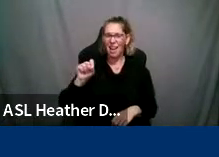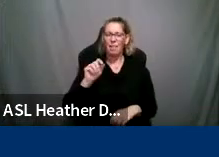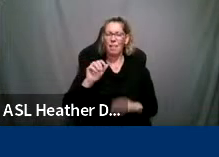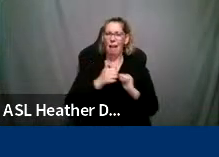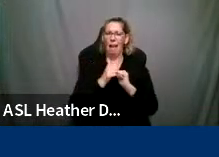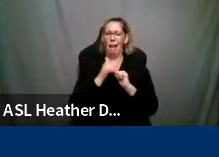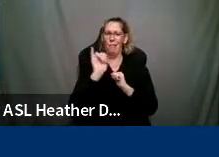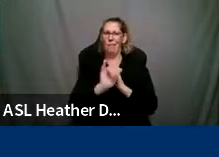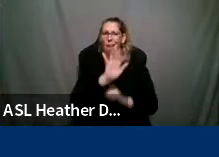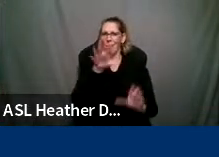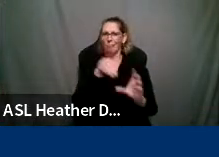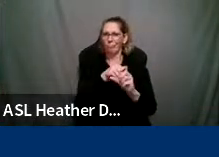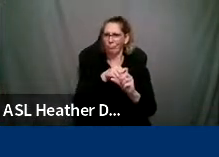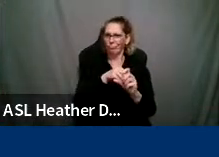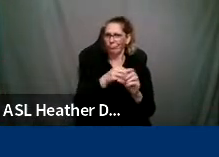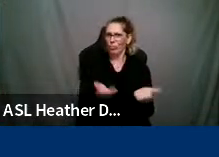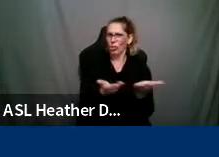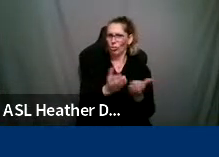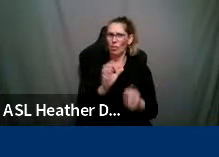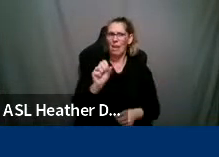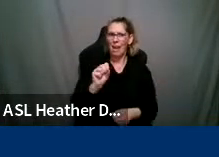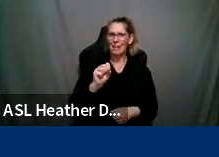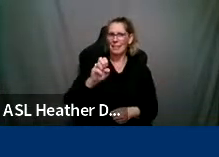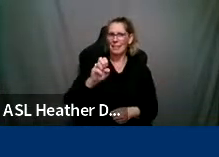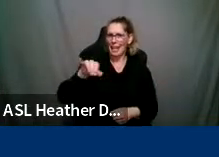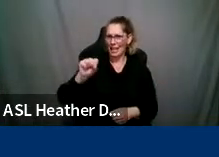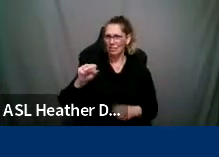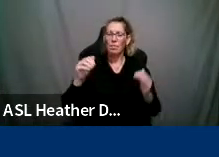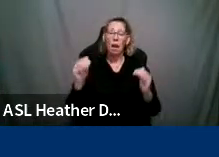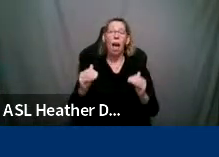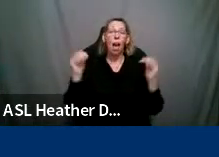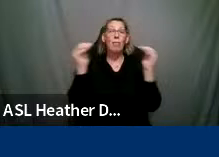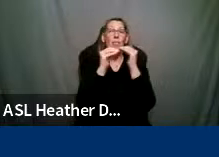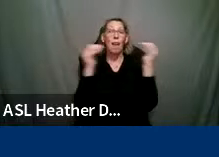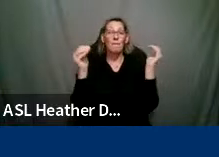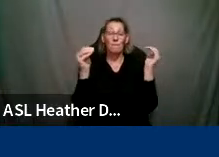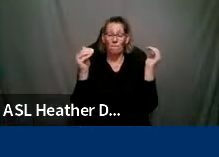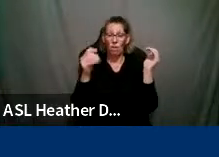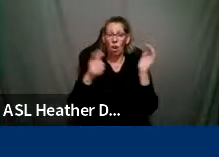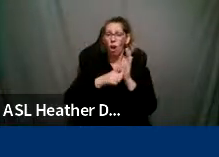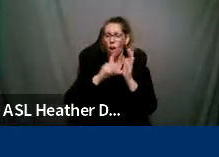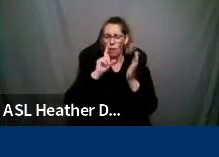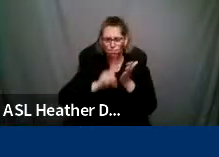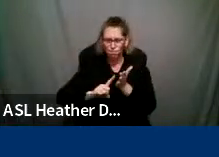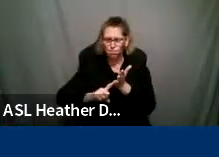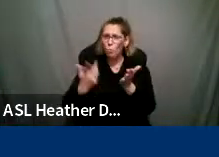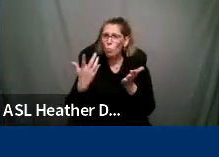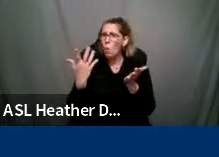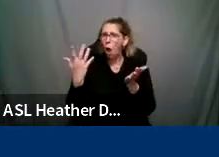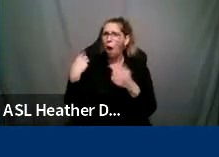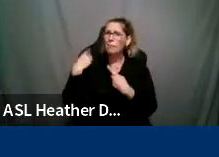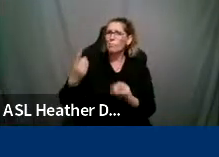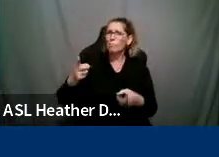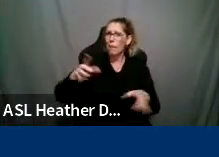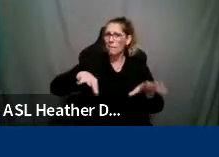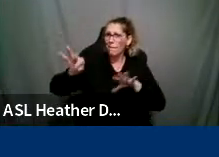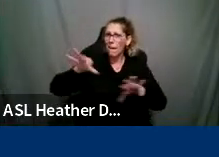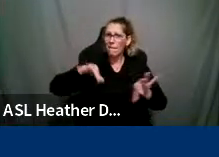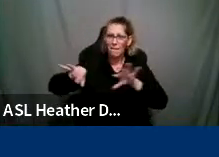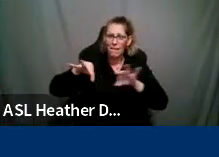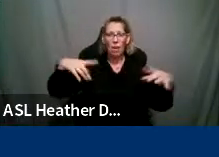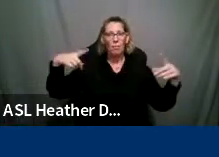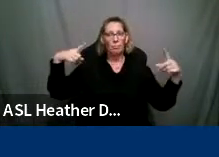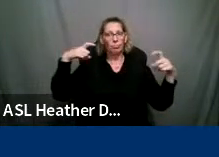into this draft SEIS. We'll talk about the high-level overview of the findings. That's a fairly complex document